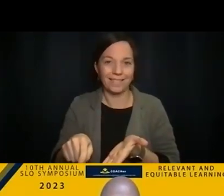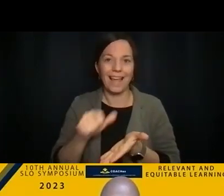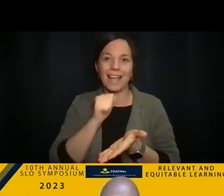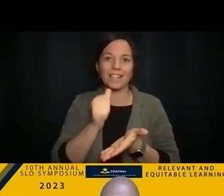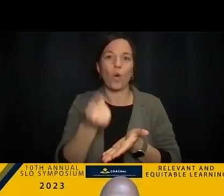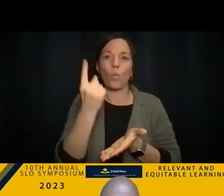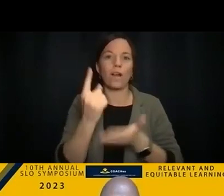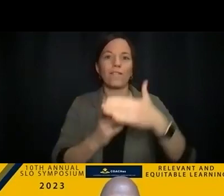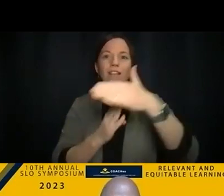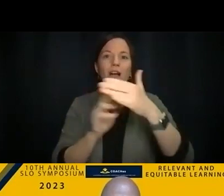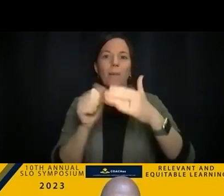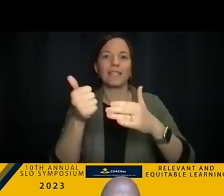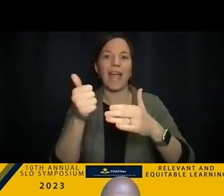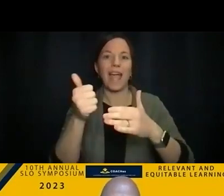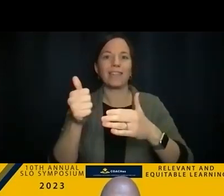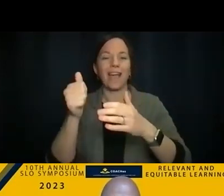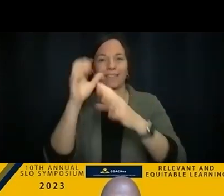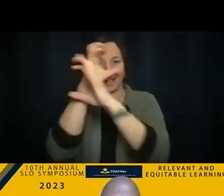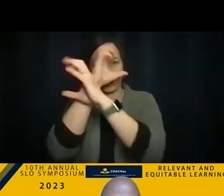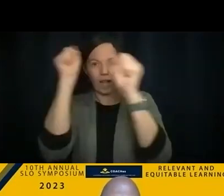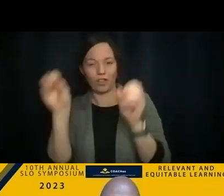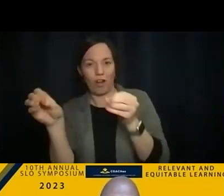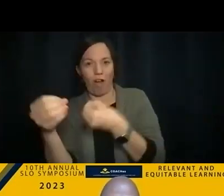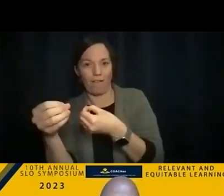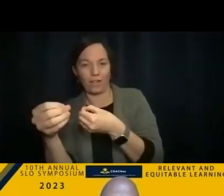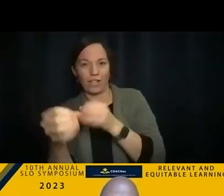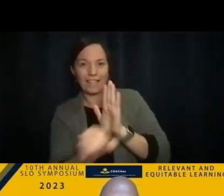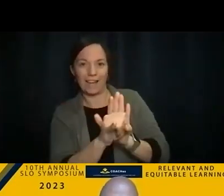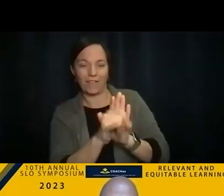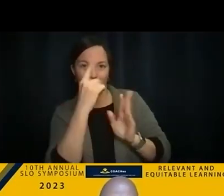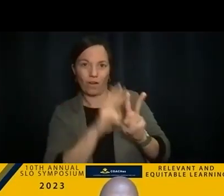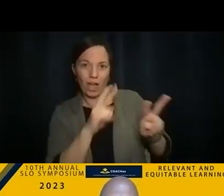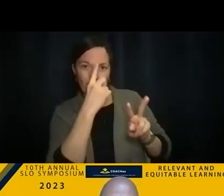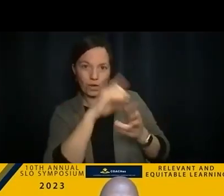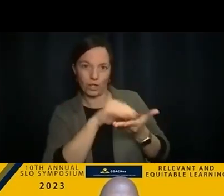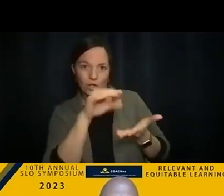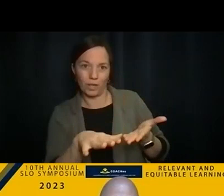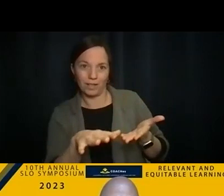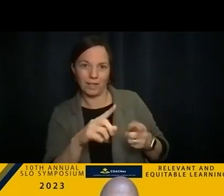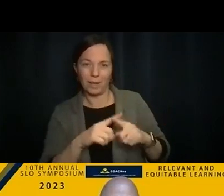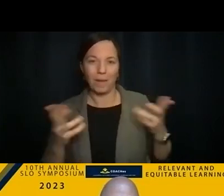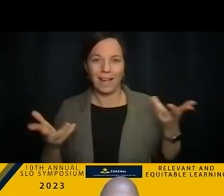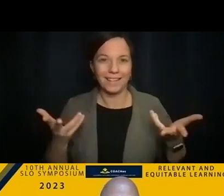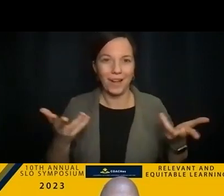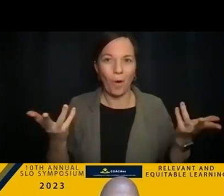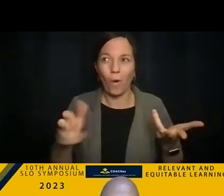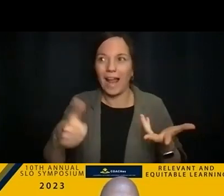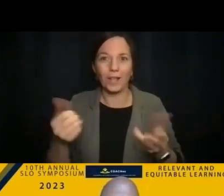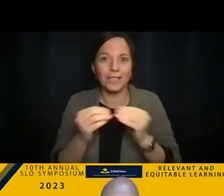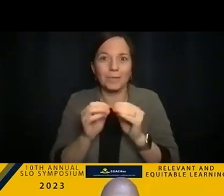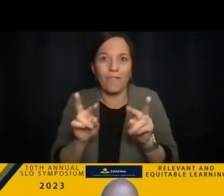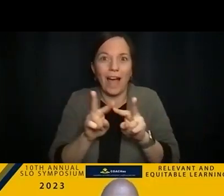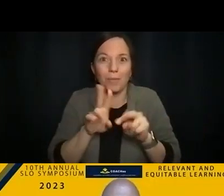sectors that our chancellor's office has identified as for value for our students. And yet what else is more valuable than